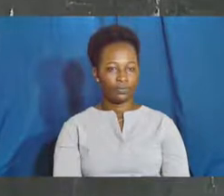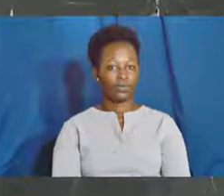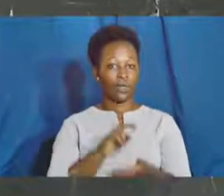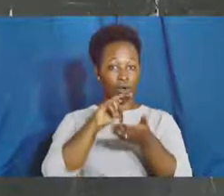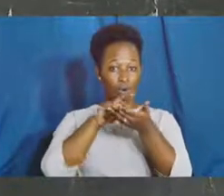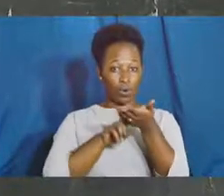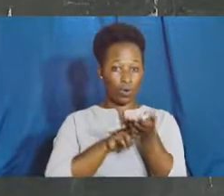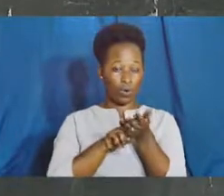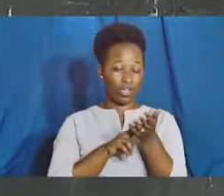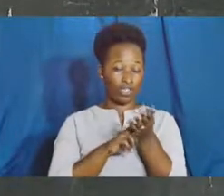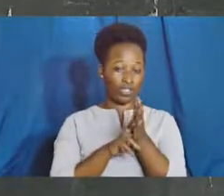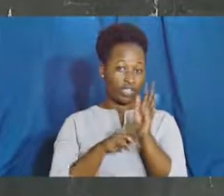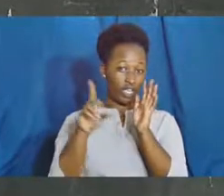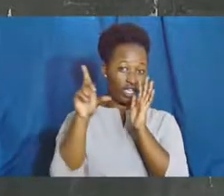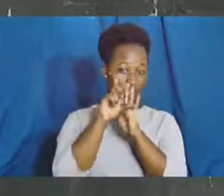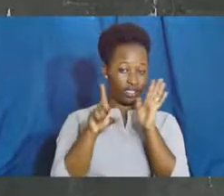Using